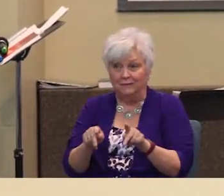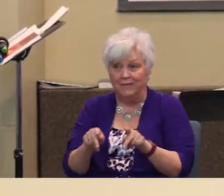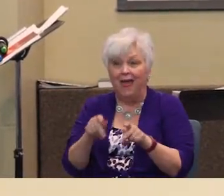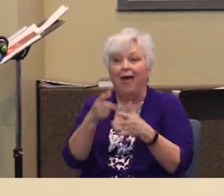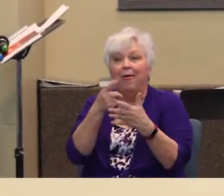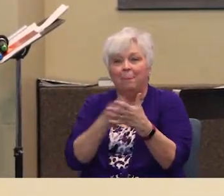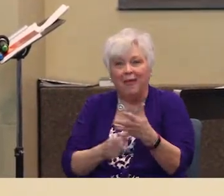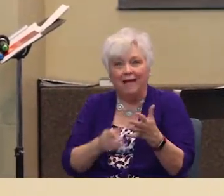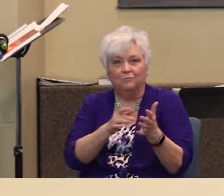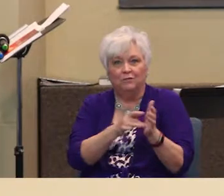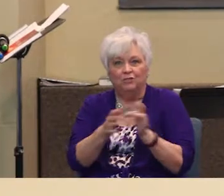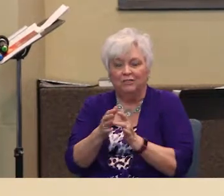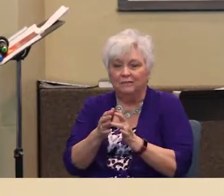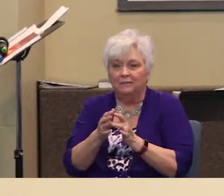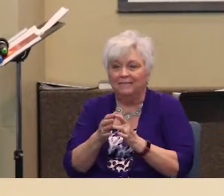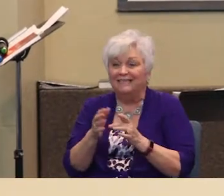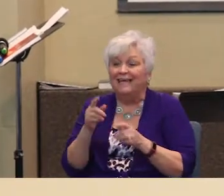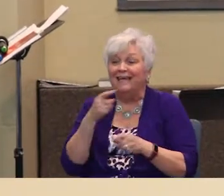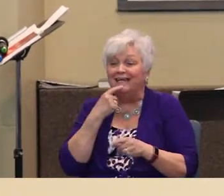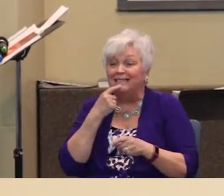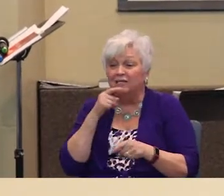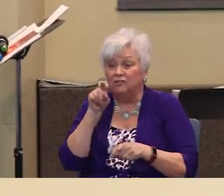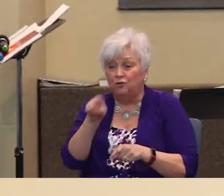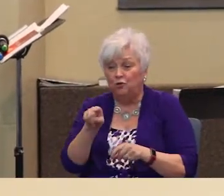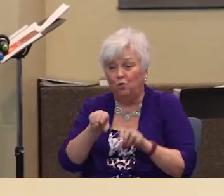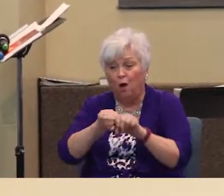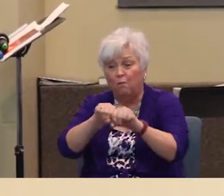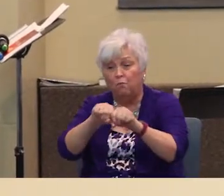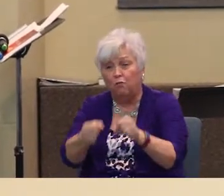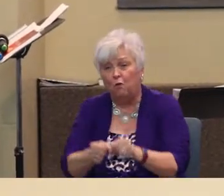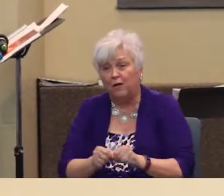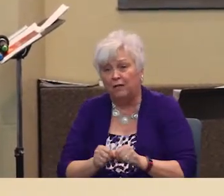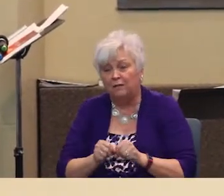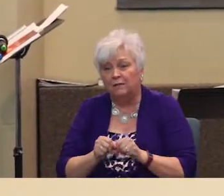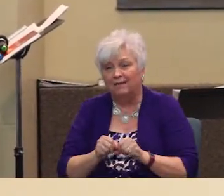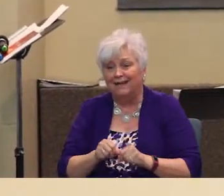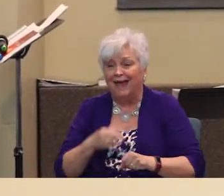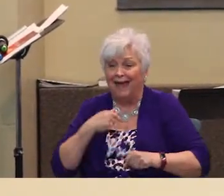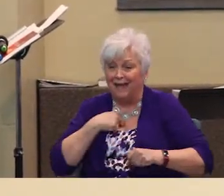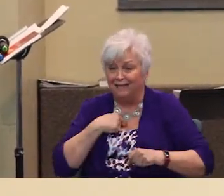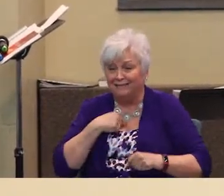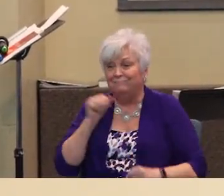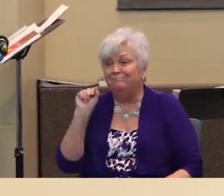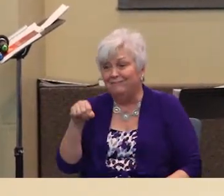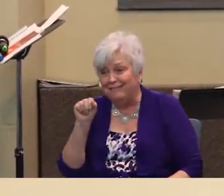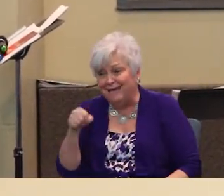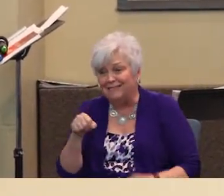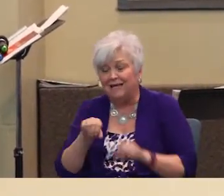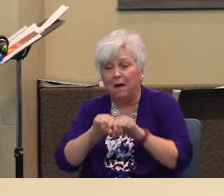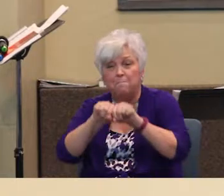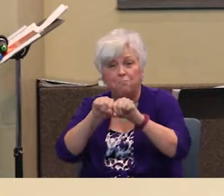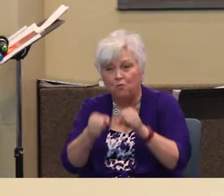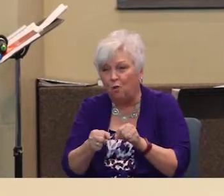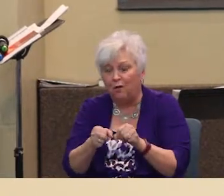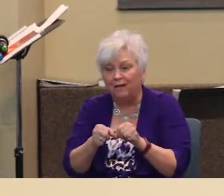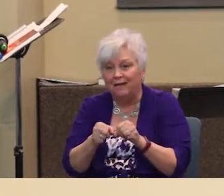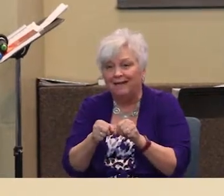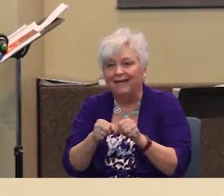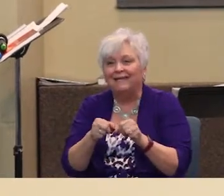you and he says, you are broken. And Ray says, yes, I'm broken. And he says, I'll fix you.